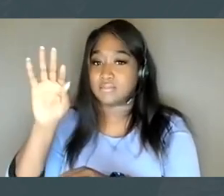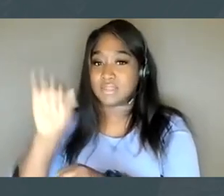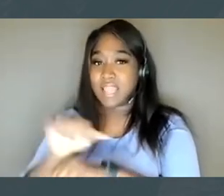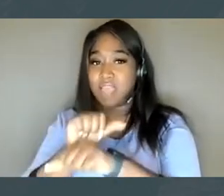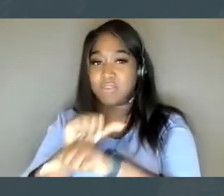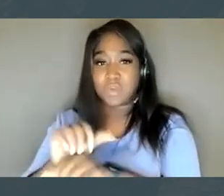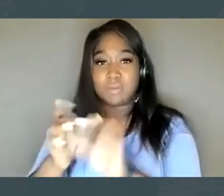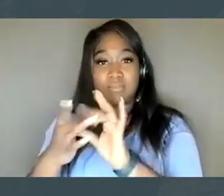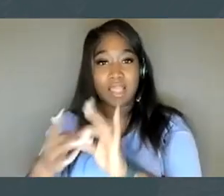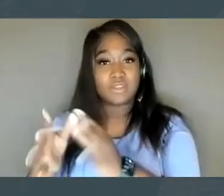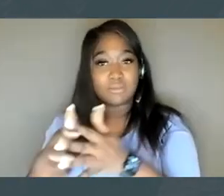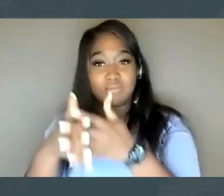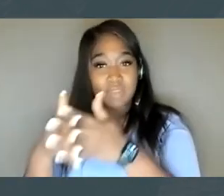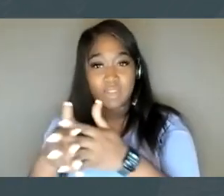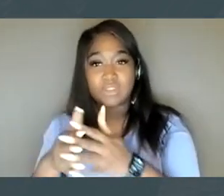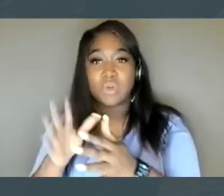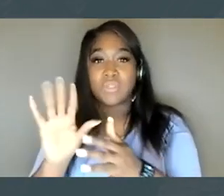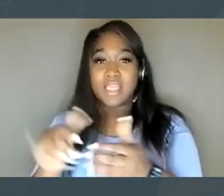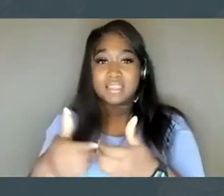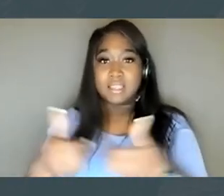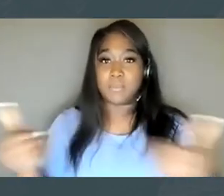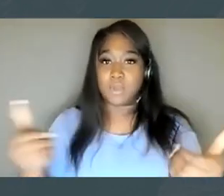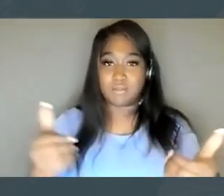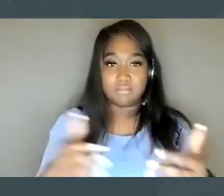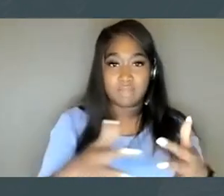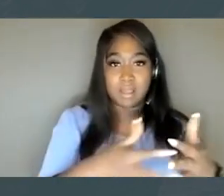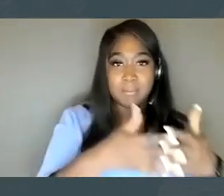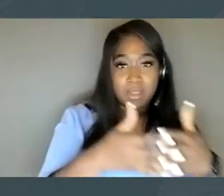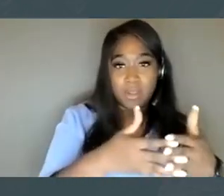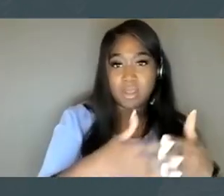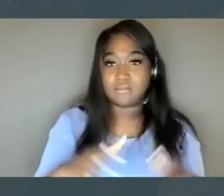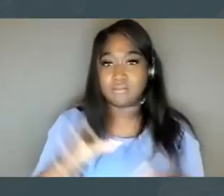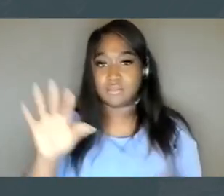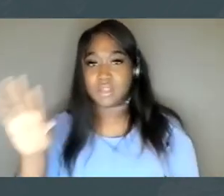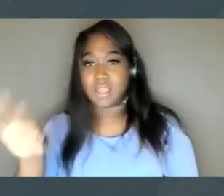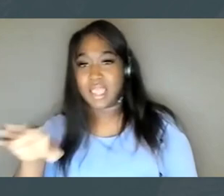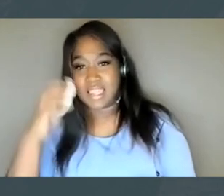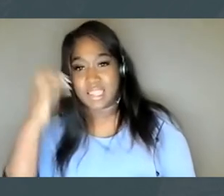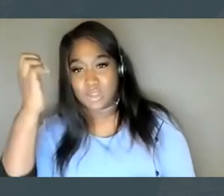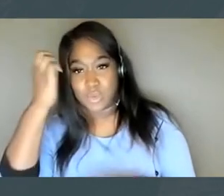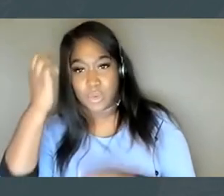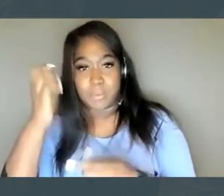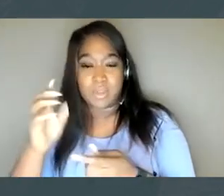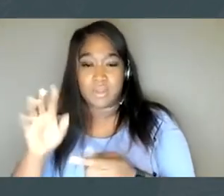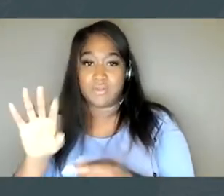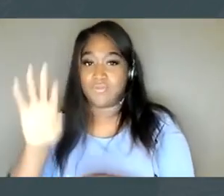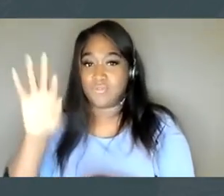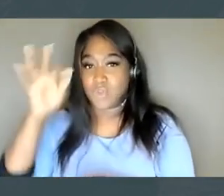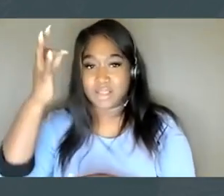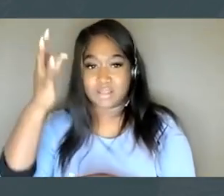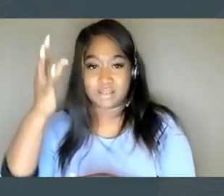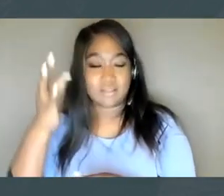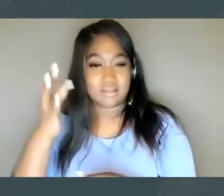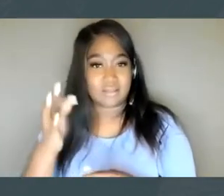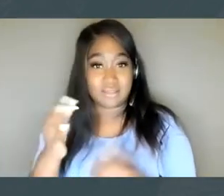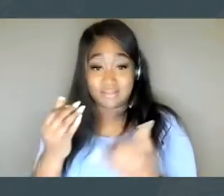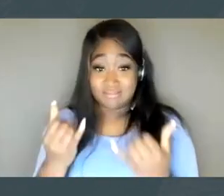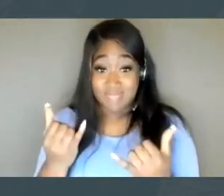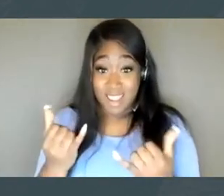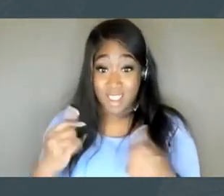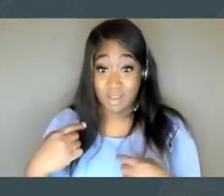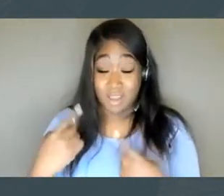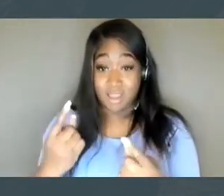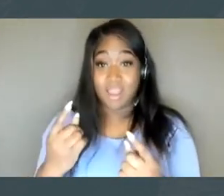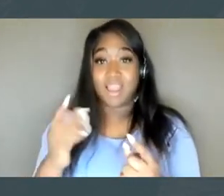between European France and Atlantic France. To this day, it's not only about the colonial history. If we think